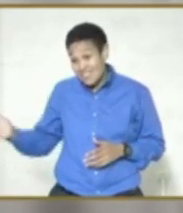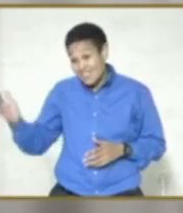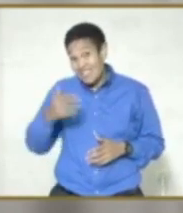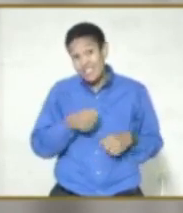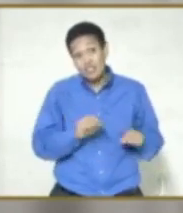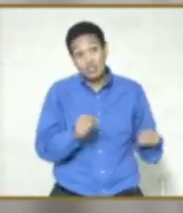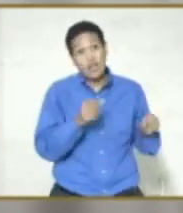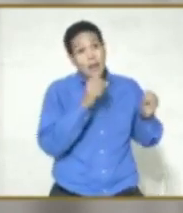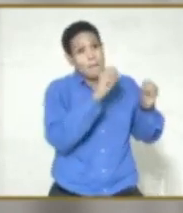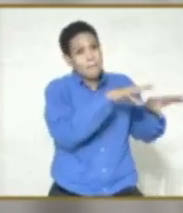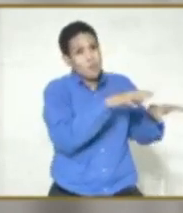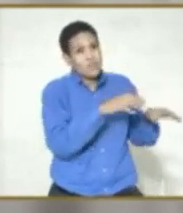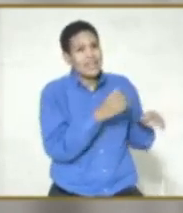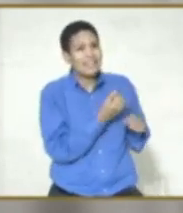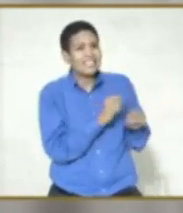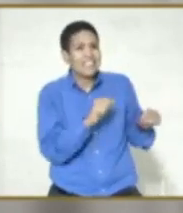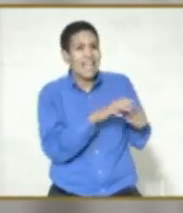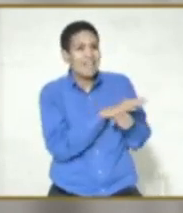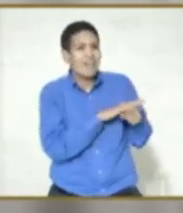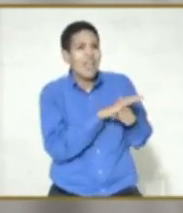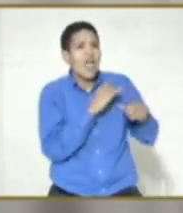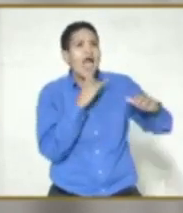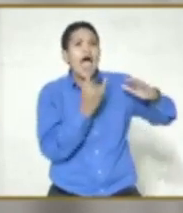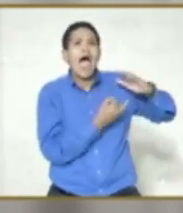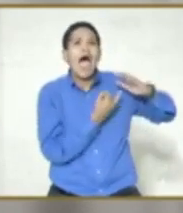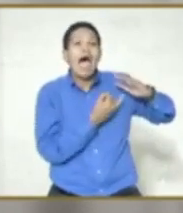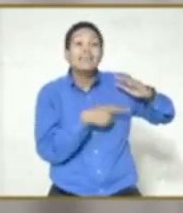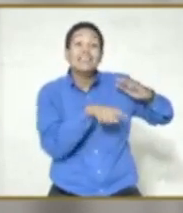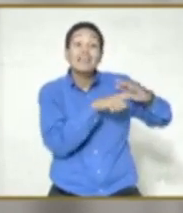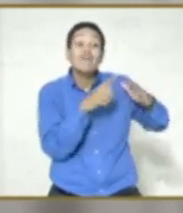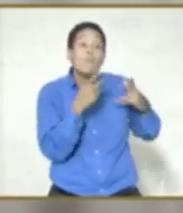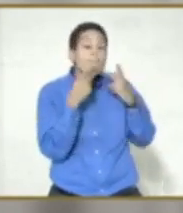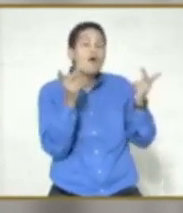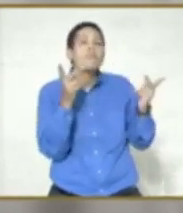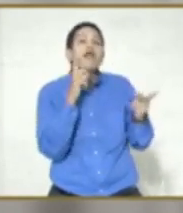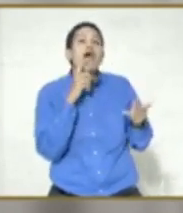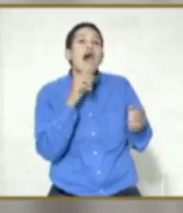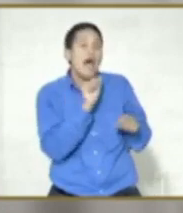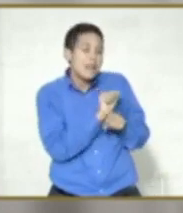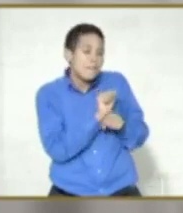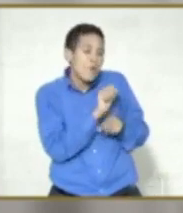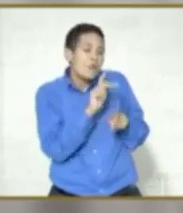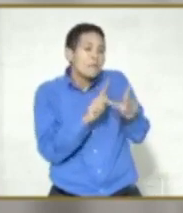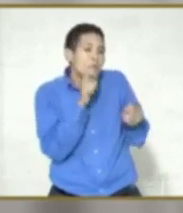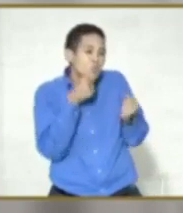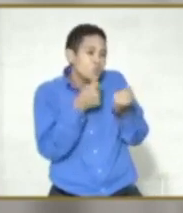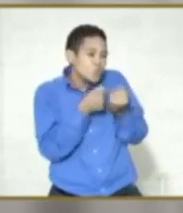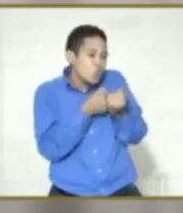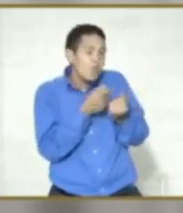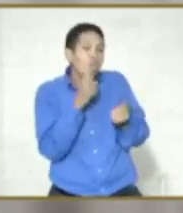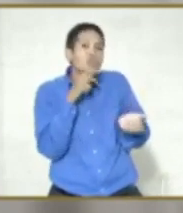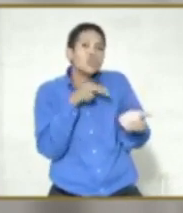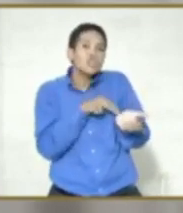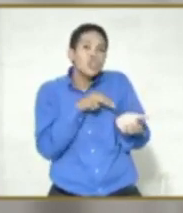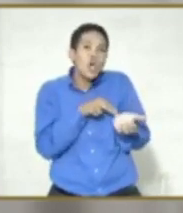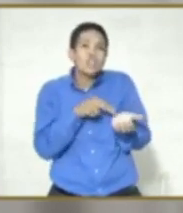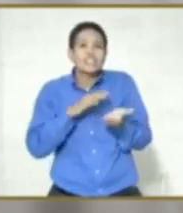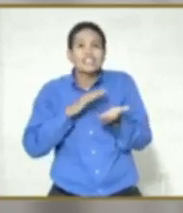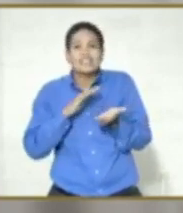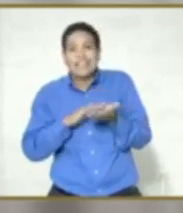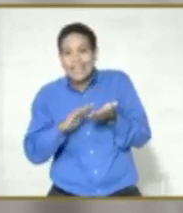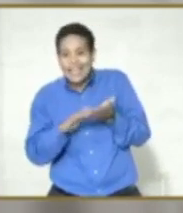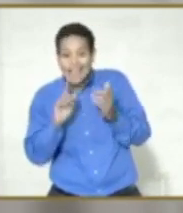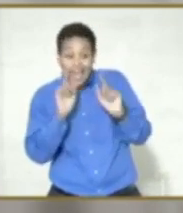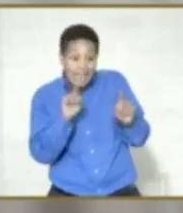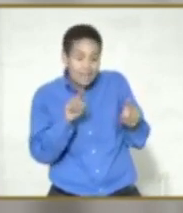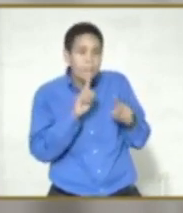safe area and isolate them from the public, and employ persons to work in different capacities, such as nurses, cleaning attendants, and personal